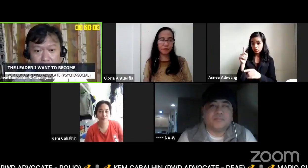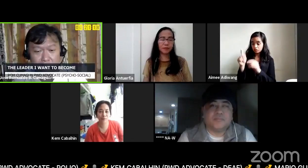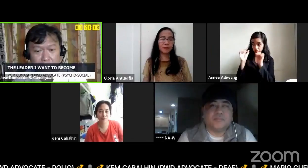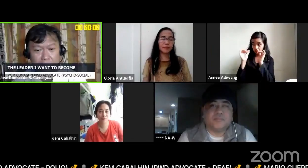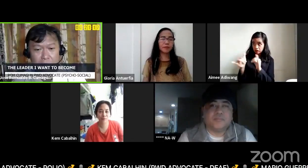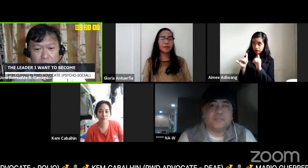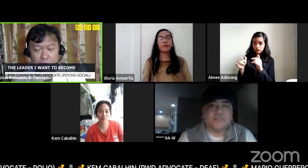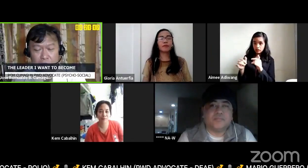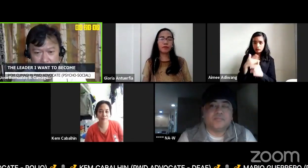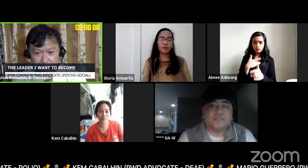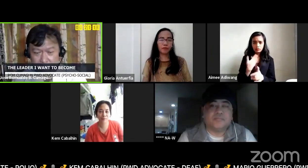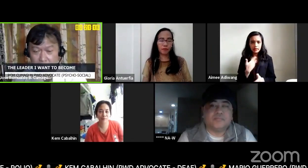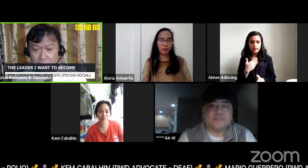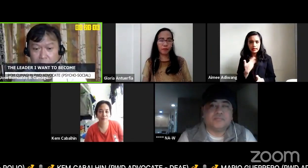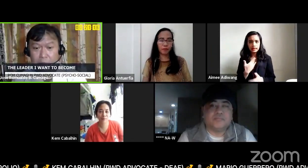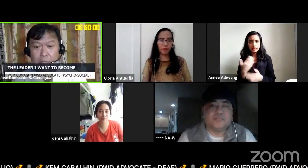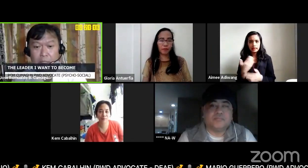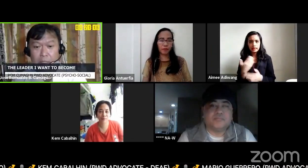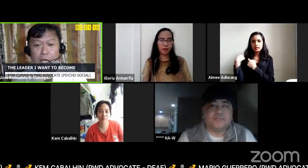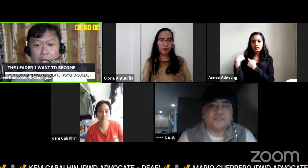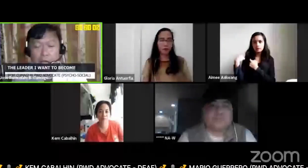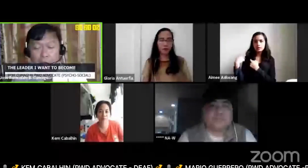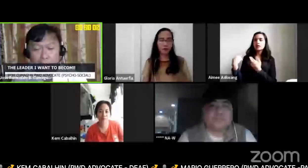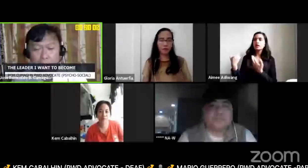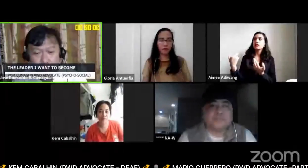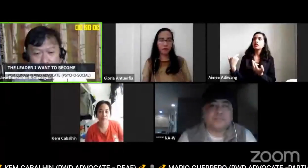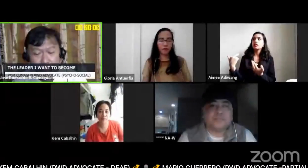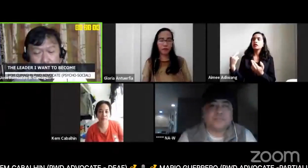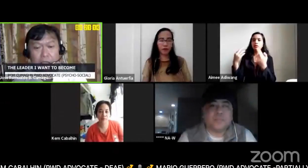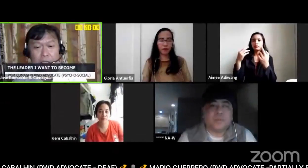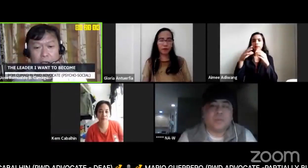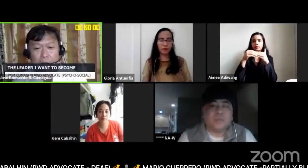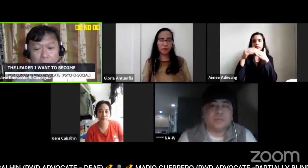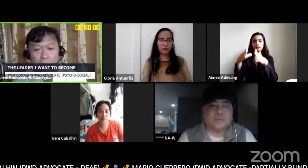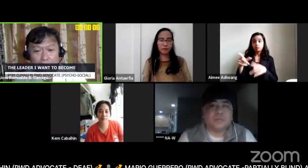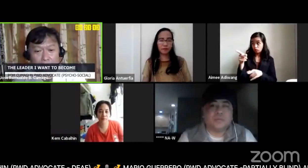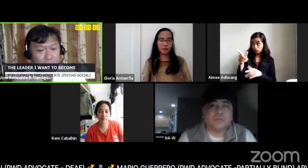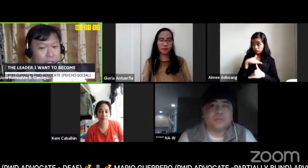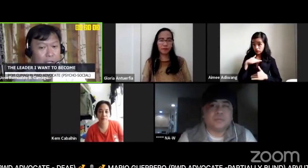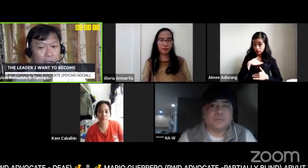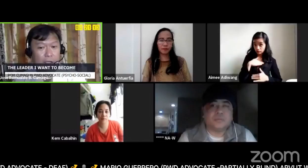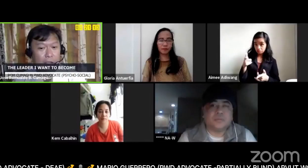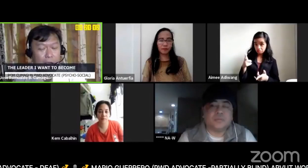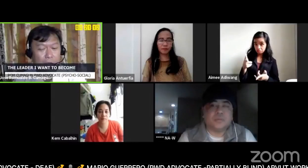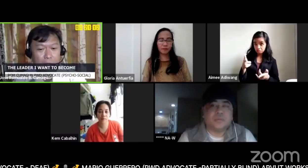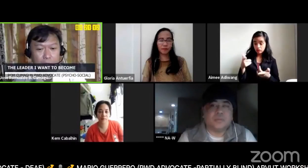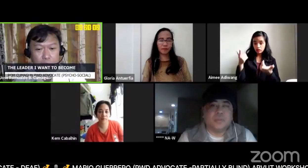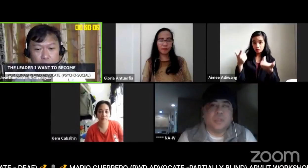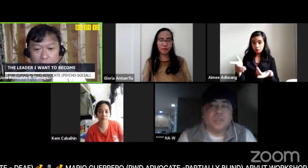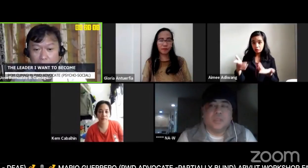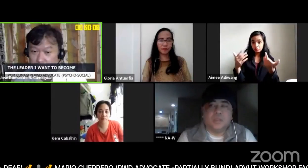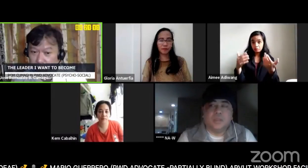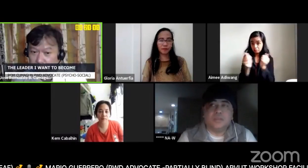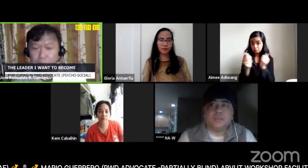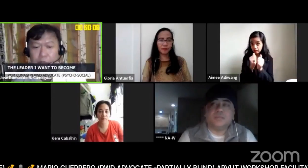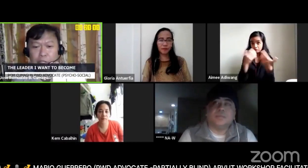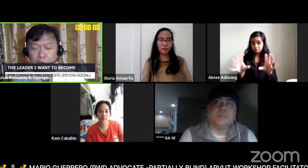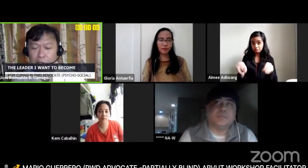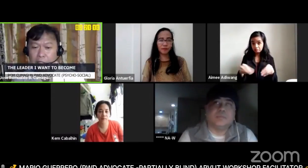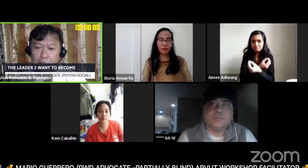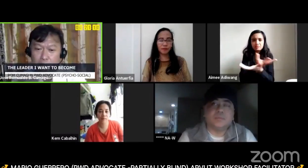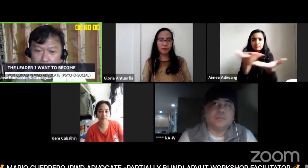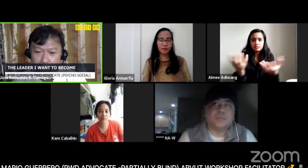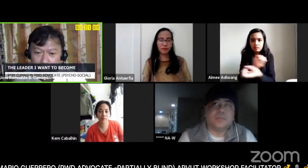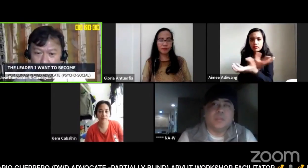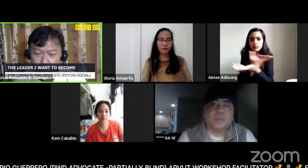sense of responsibility, to your sense of leadership, have you given everything? Are you giving